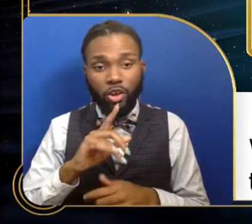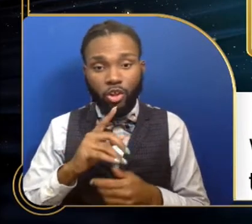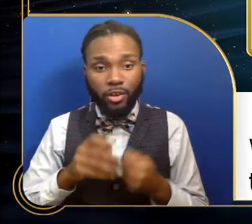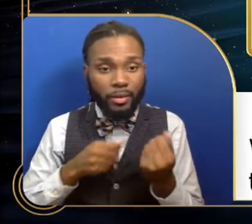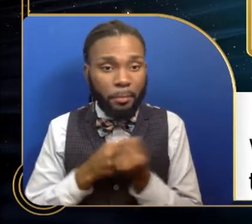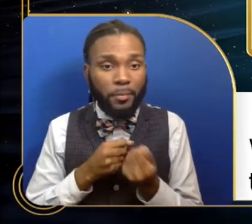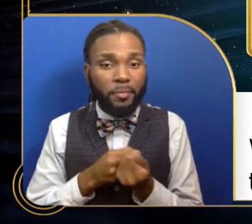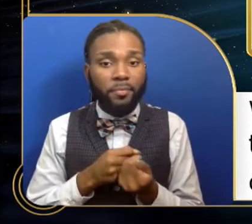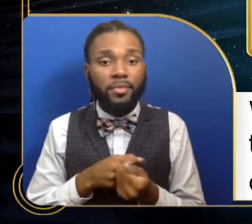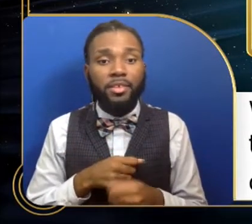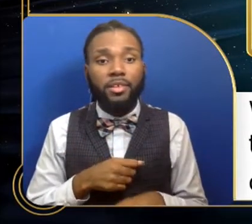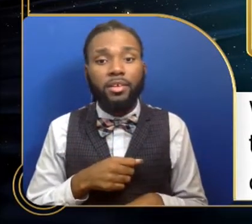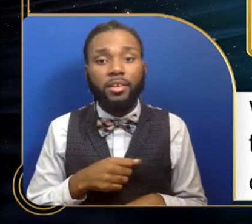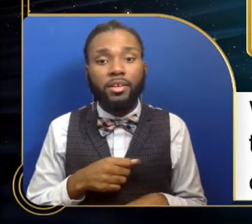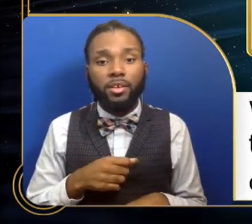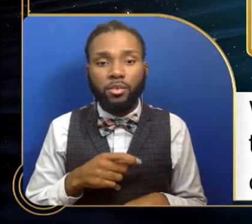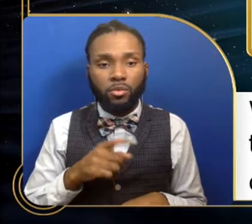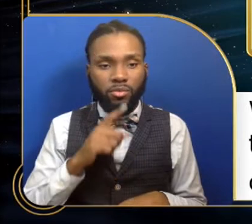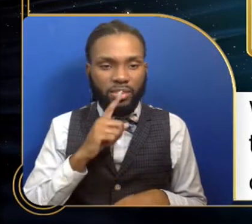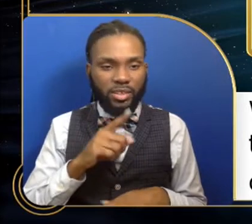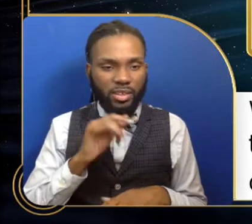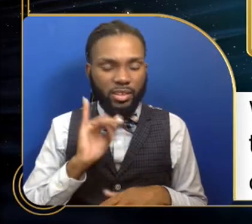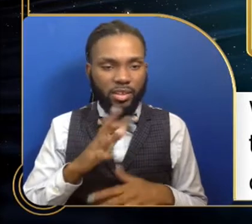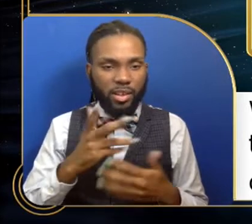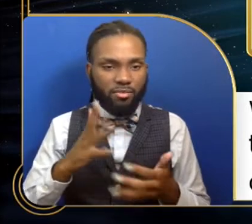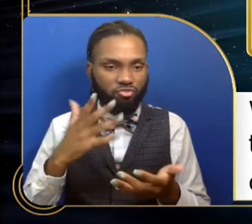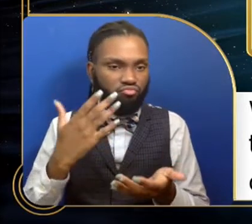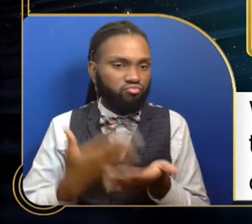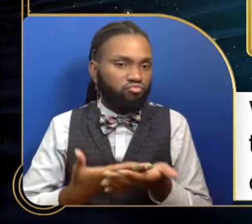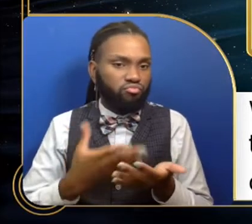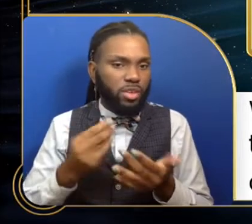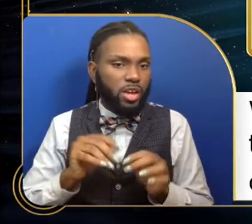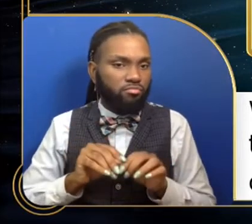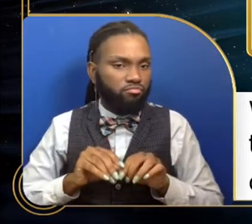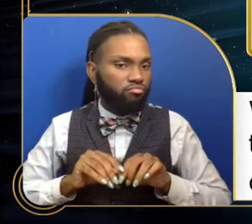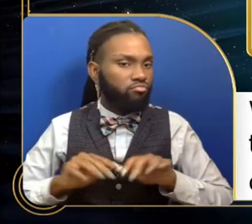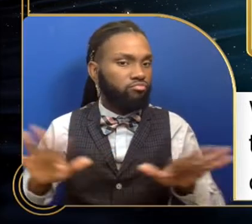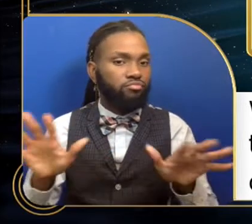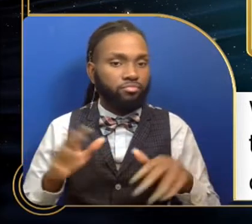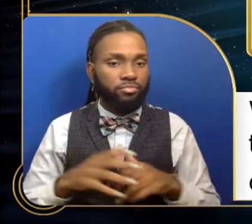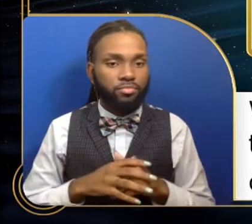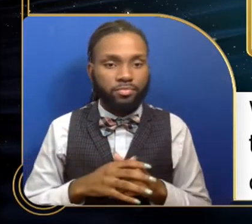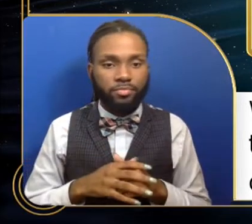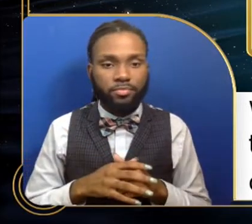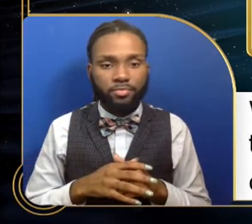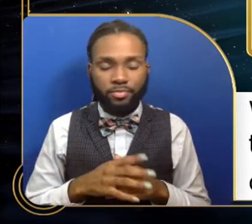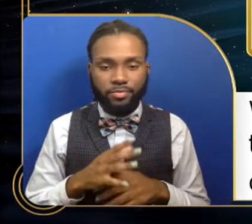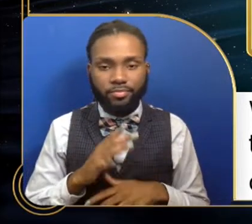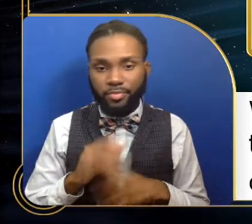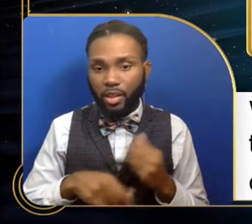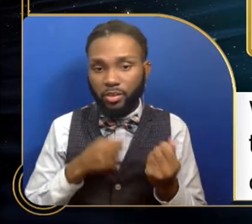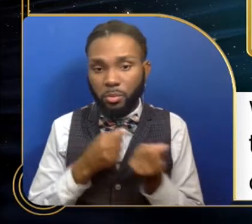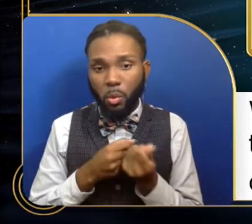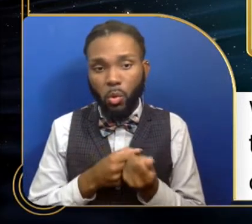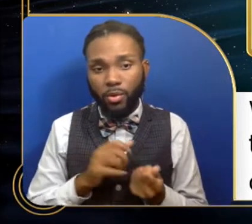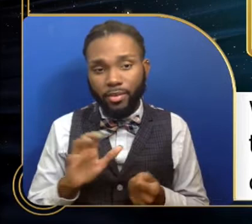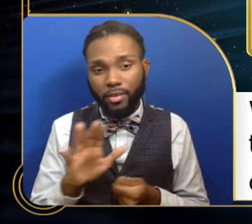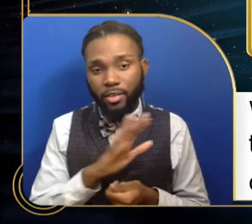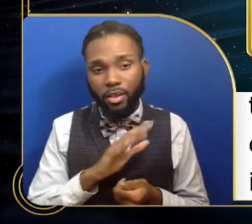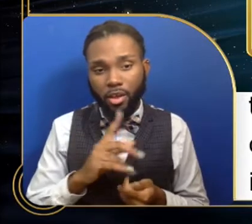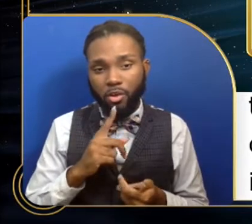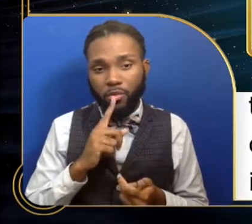has reverberated and supported their incredible